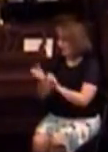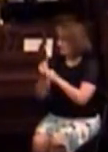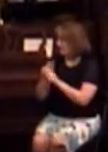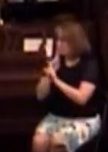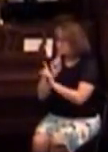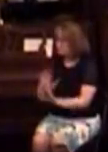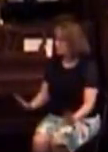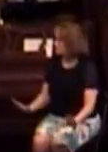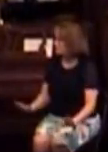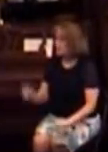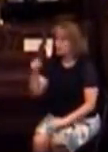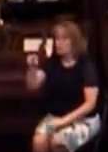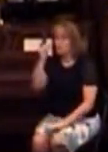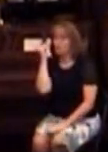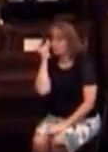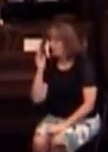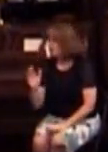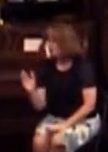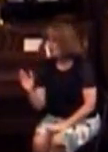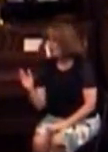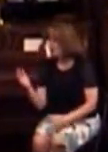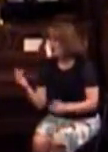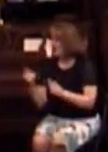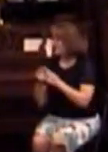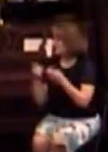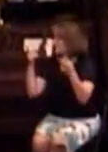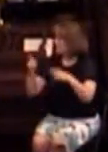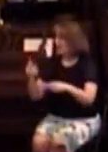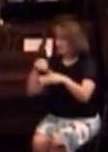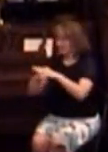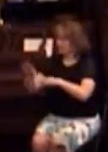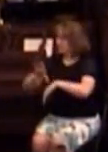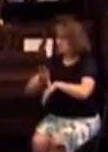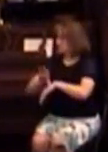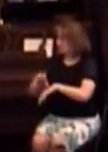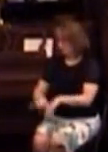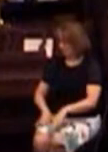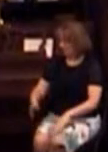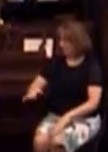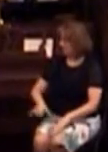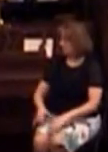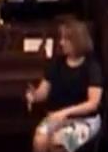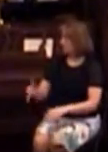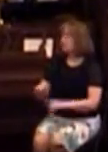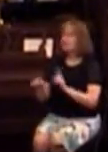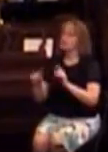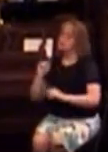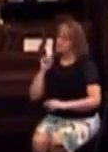until you take seriously. There may be something going on in your life you got to look at.